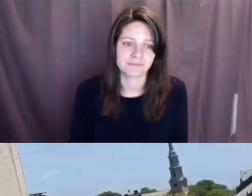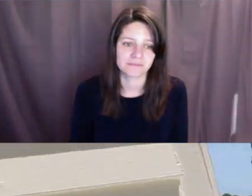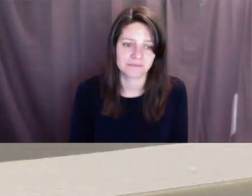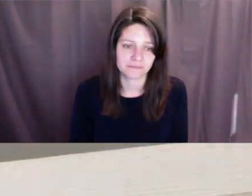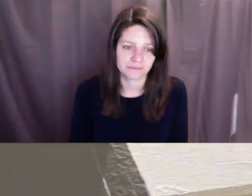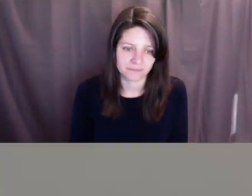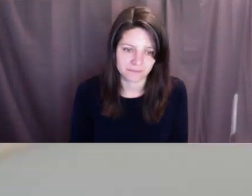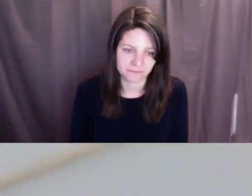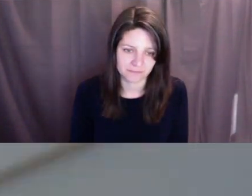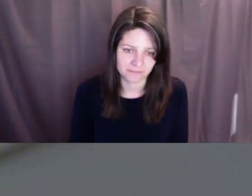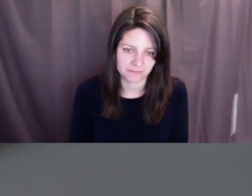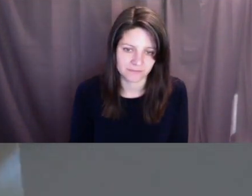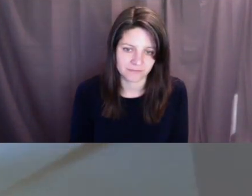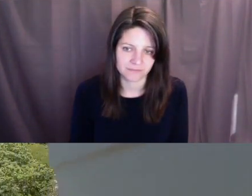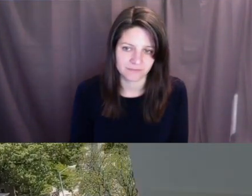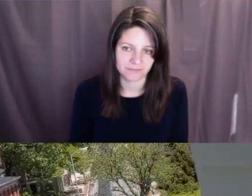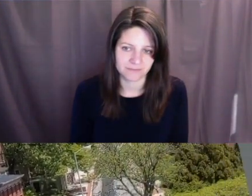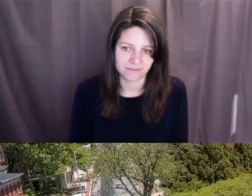And up here